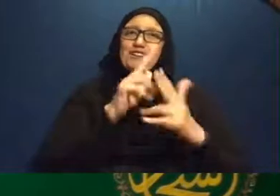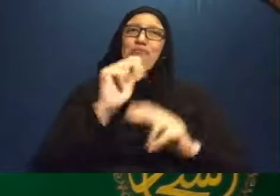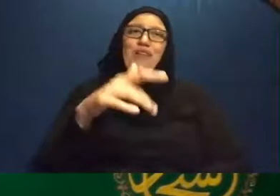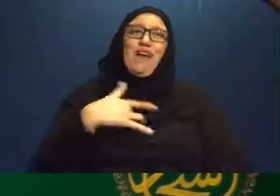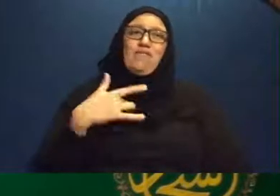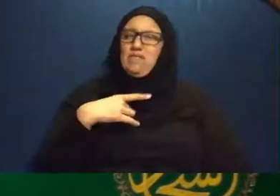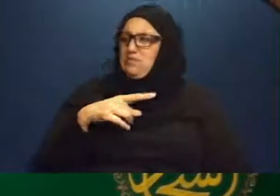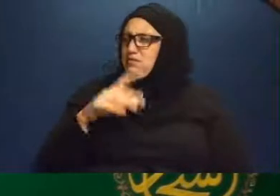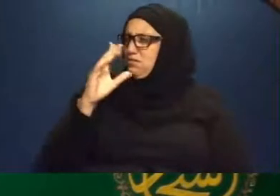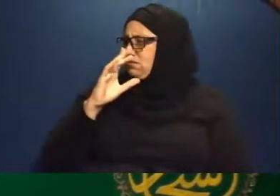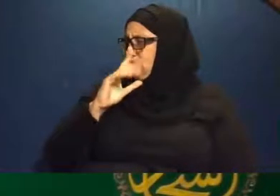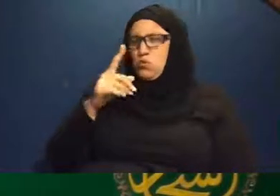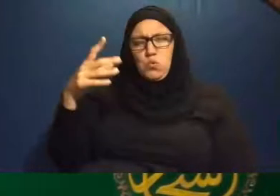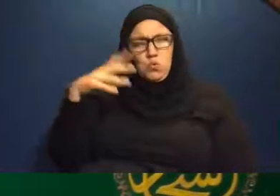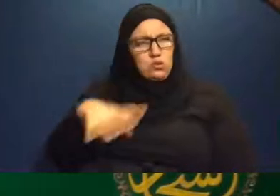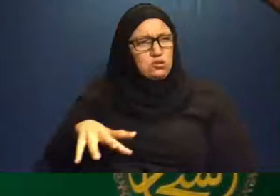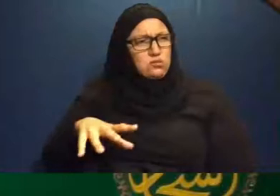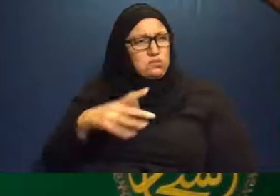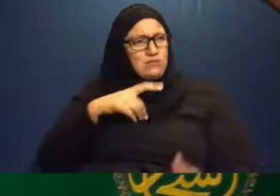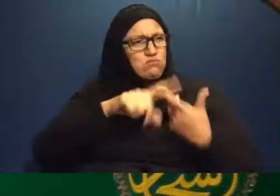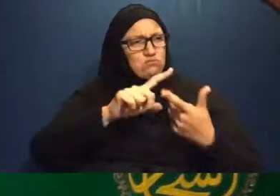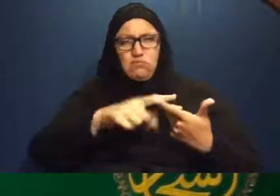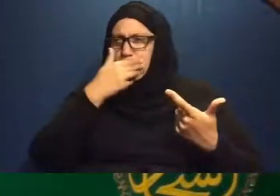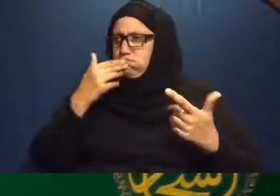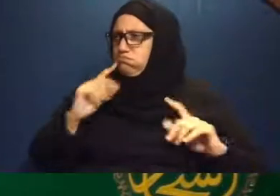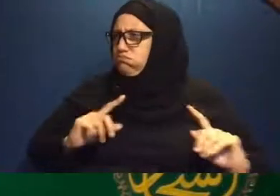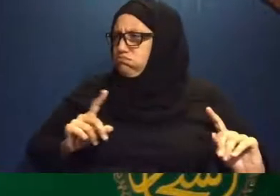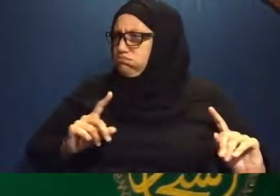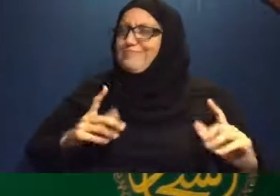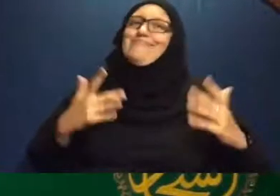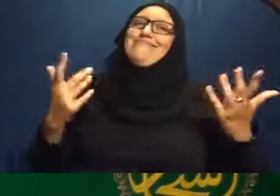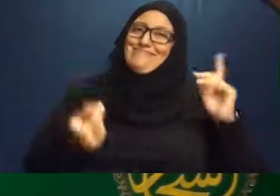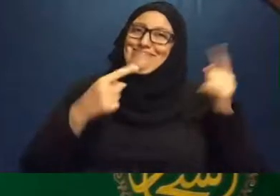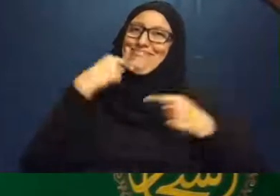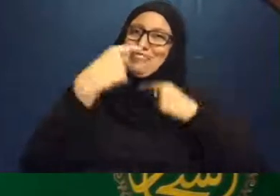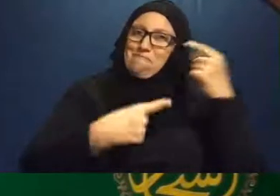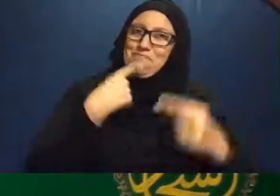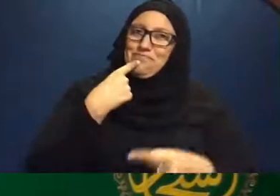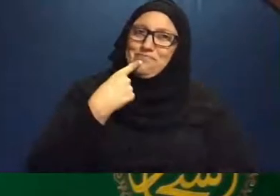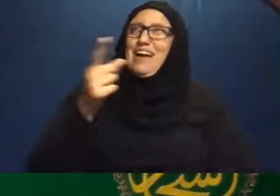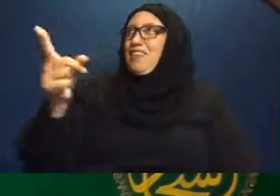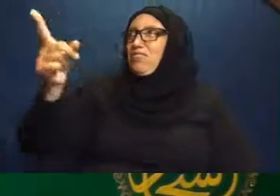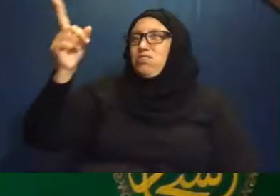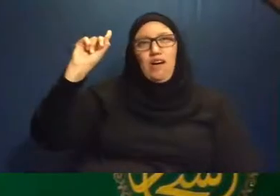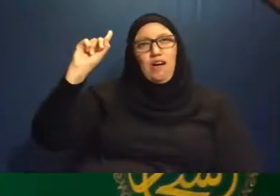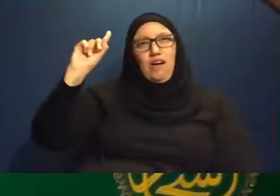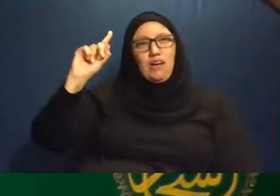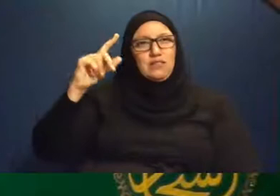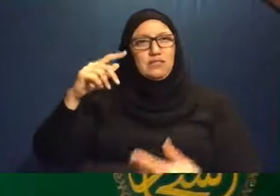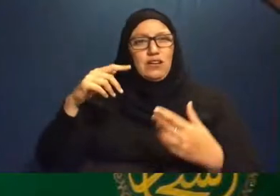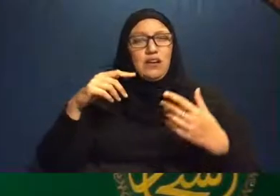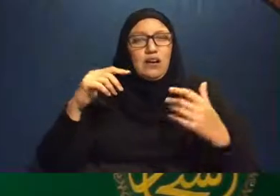Aha. The Almighty God on the Judgment Day is going to hold you responsible, as has held me